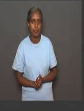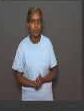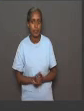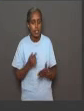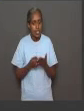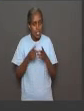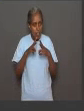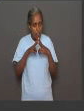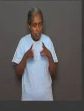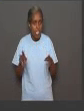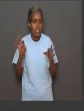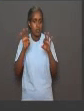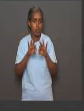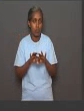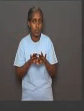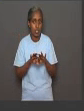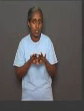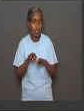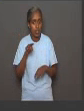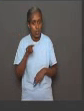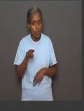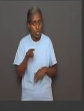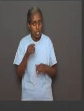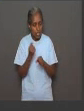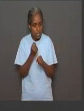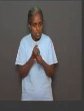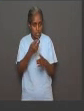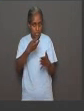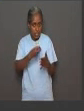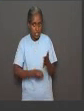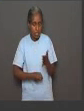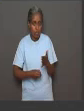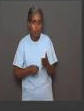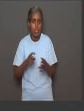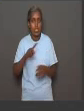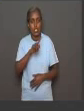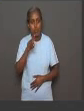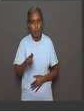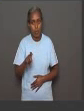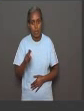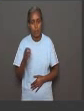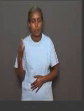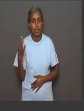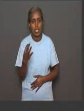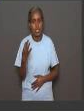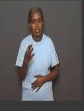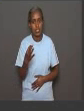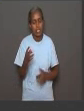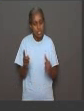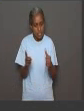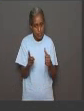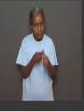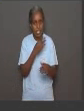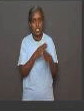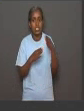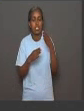It is very important that you relate your results to the problems presented in the